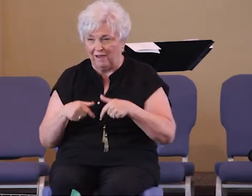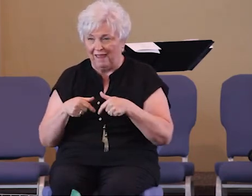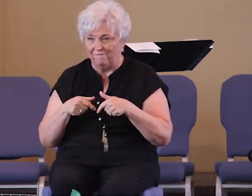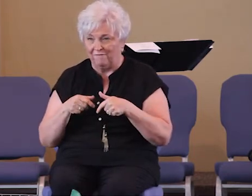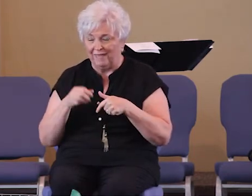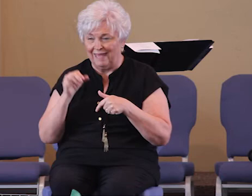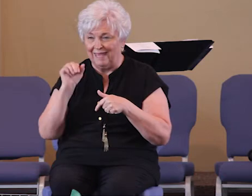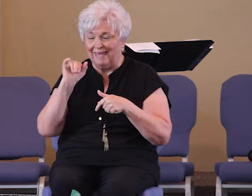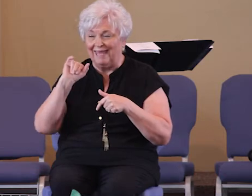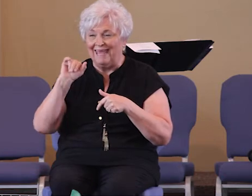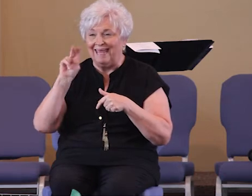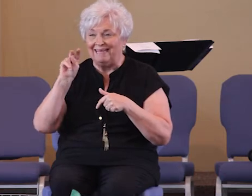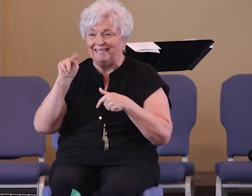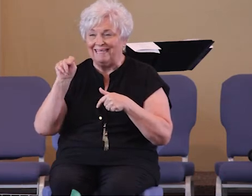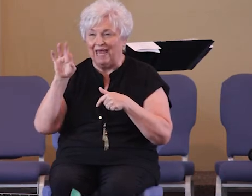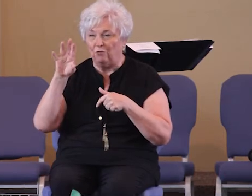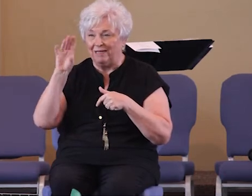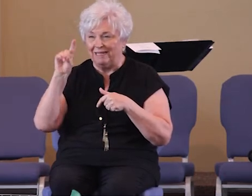Integrity.